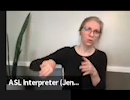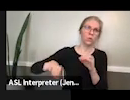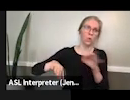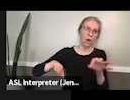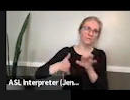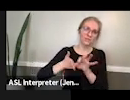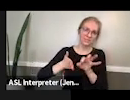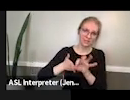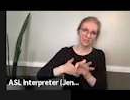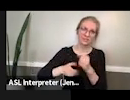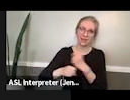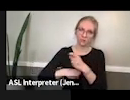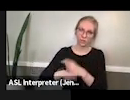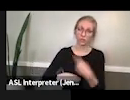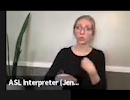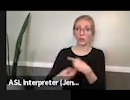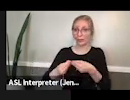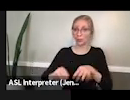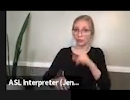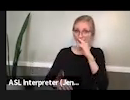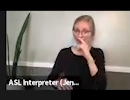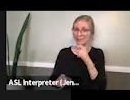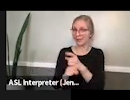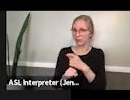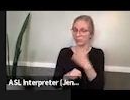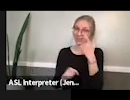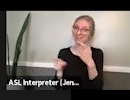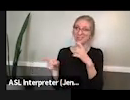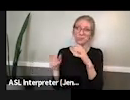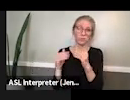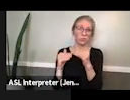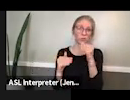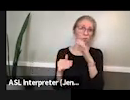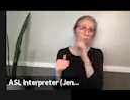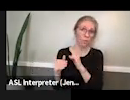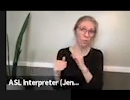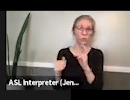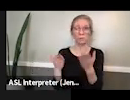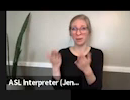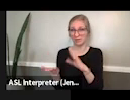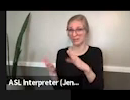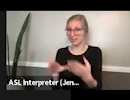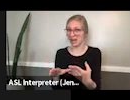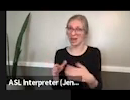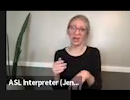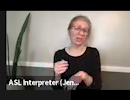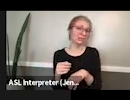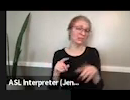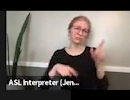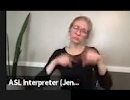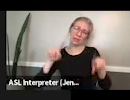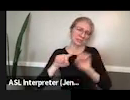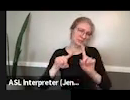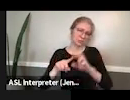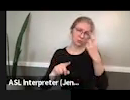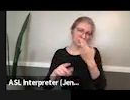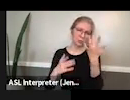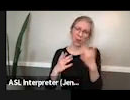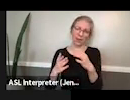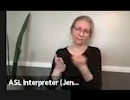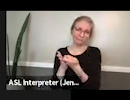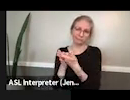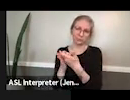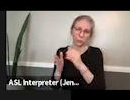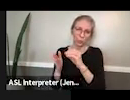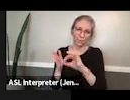because they're either too old, or unfortunately some of them may die, or a variety of reasons. So we